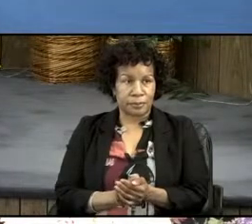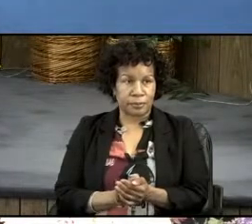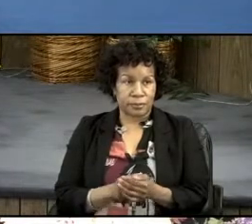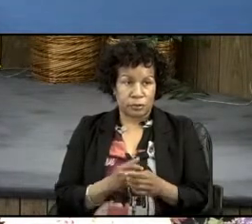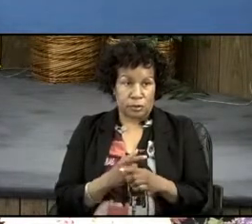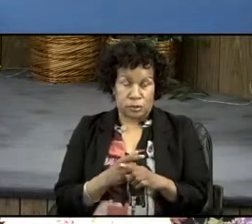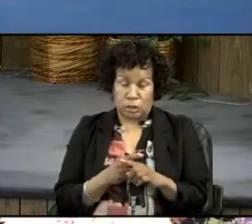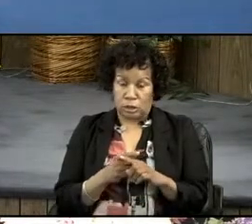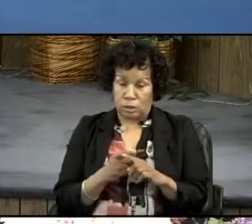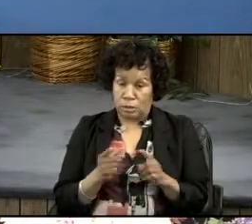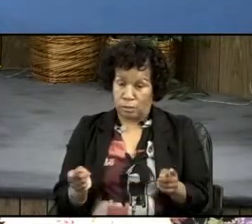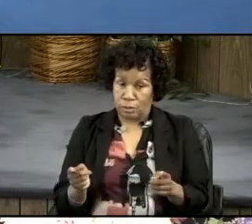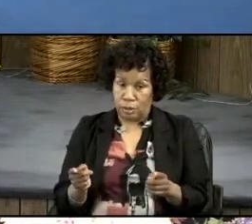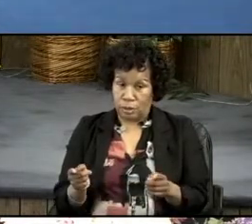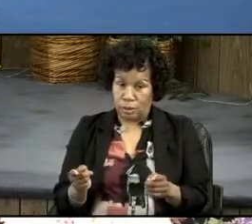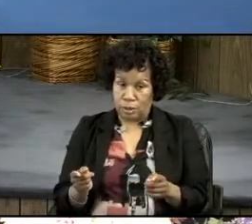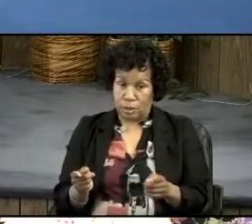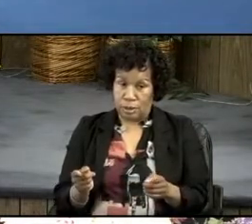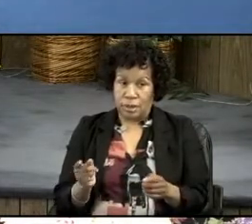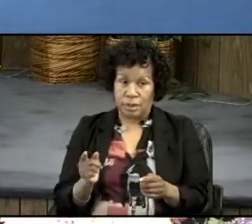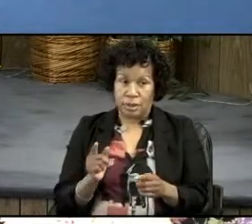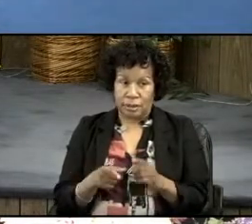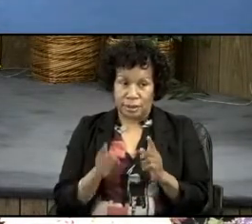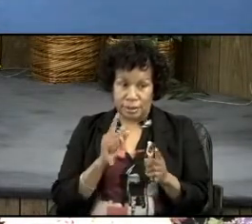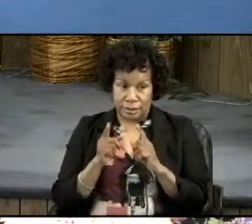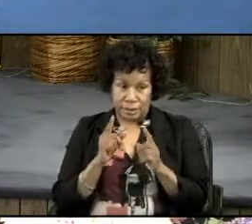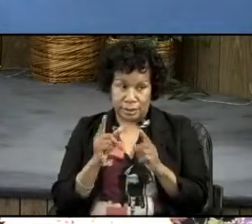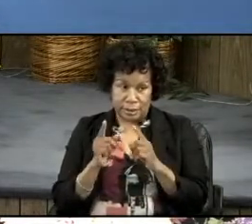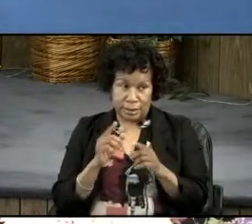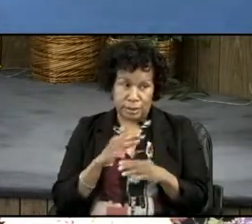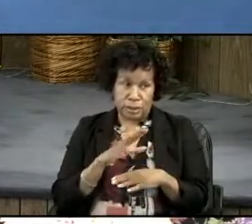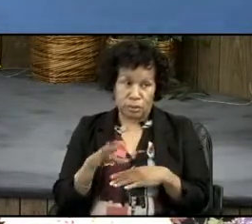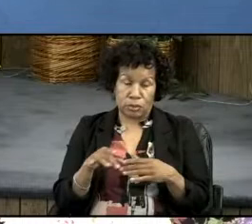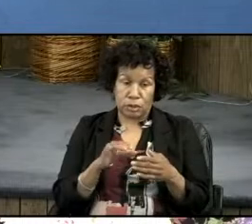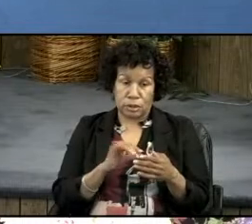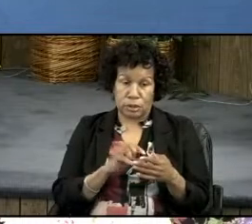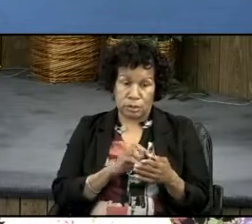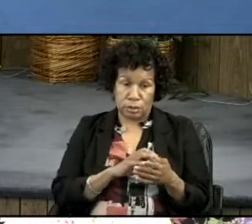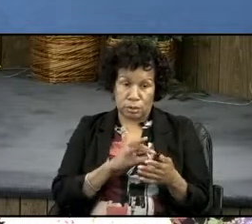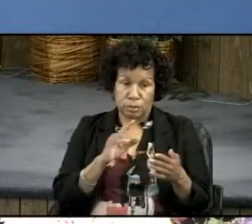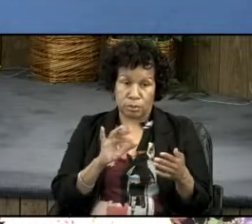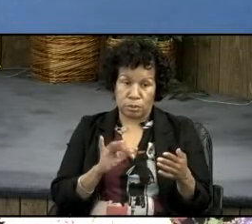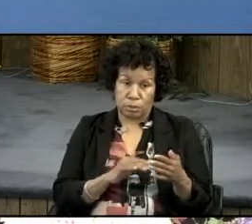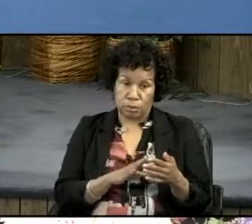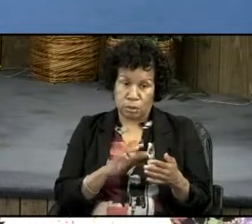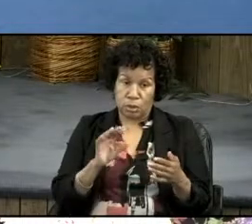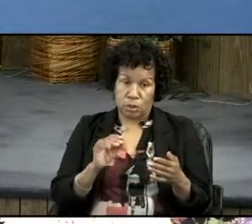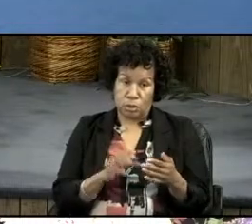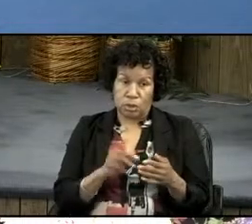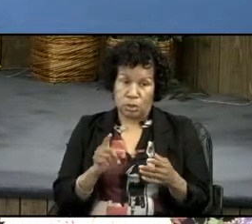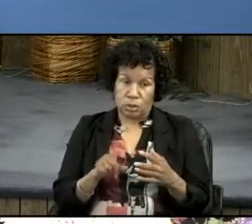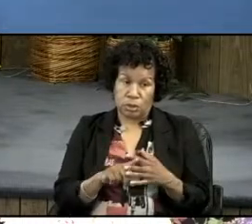But you can't tell, Glenn, when the music starts. When the music starts, everybody.